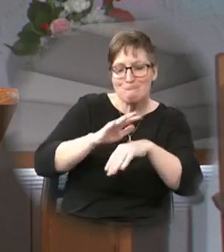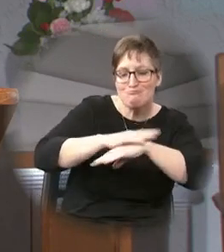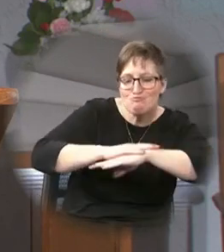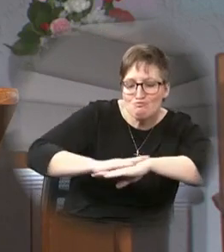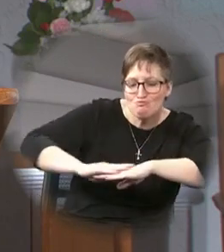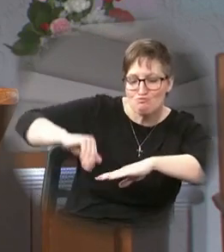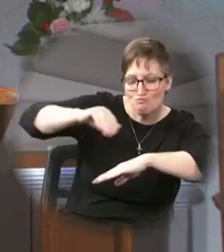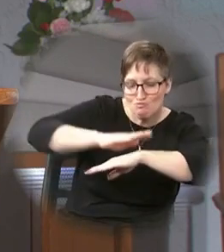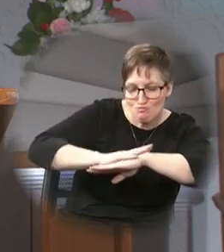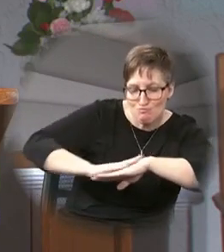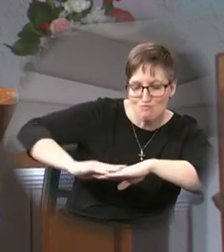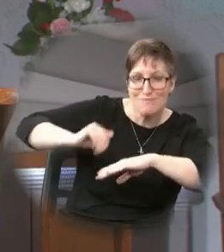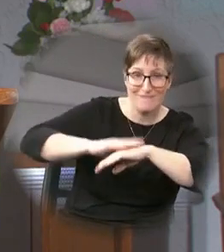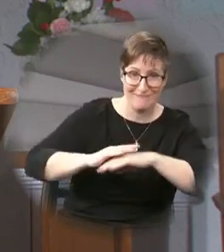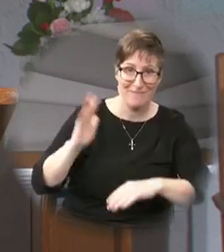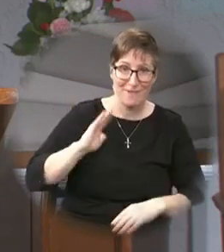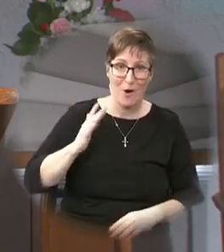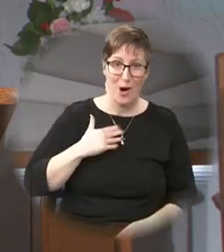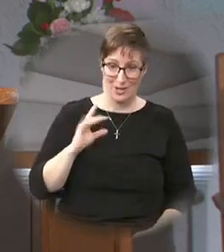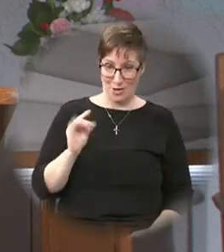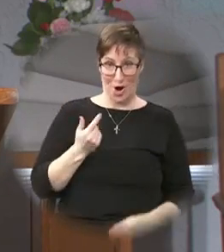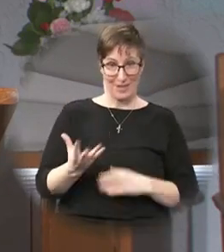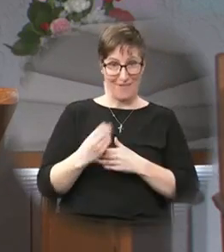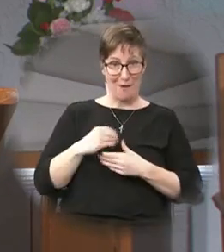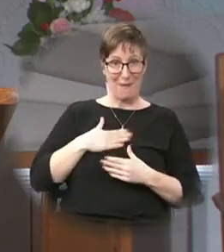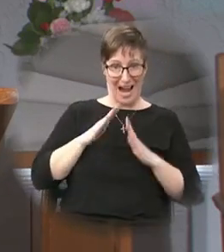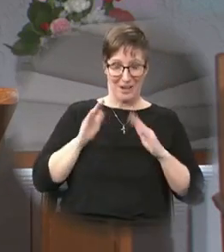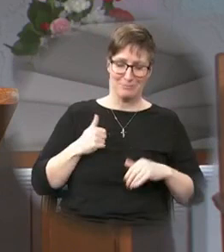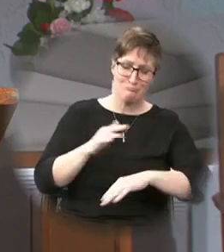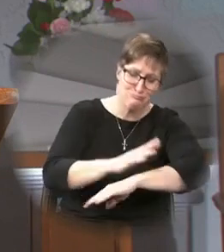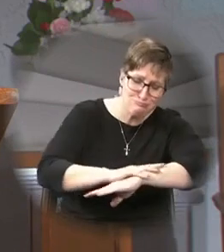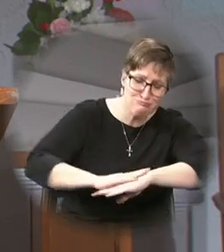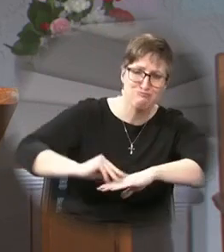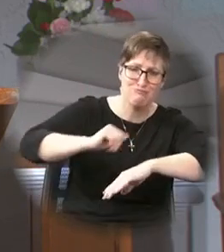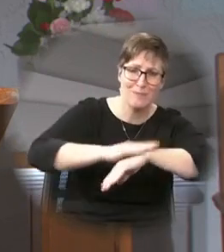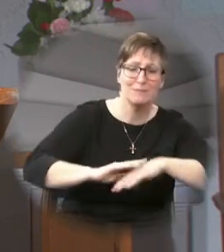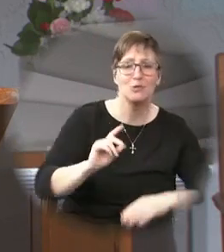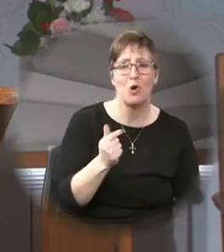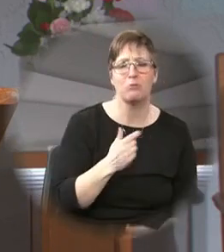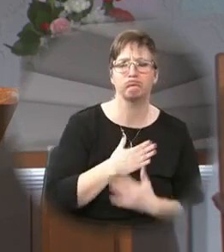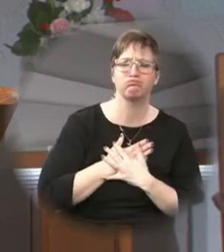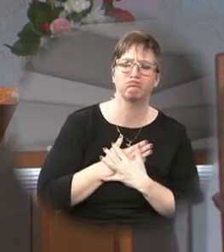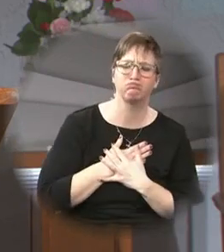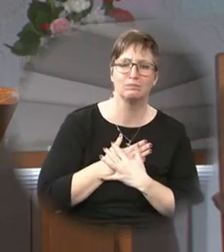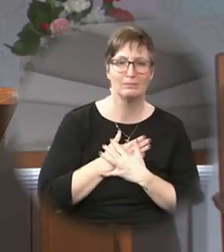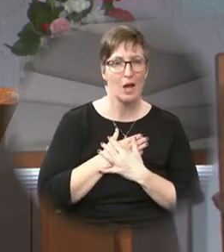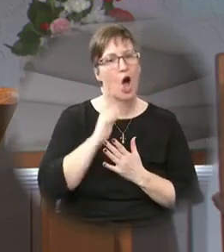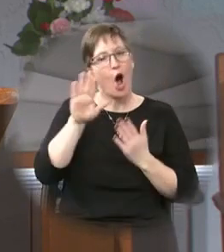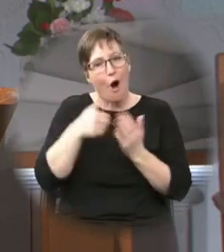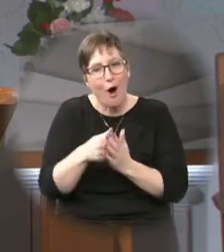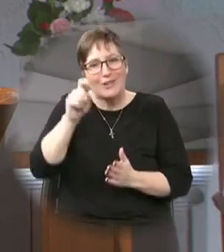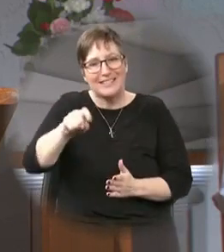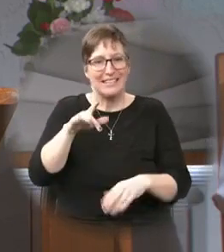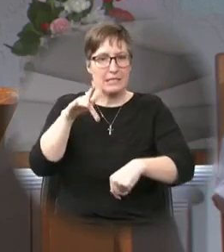I remember when dogs were part of my household. We all need touch.